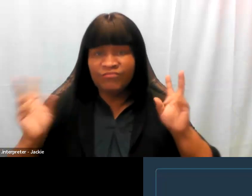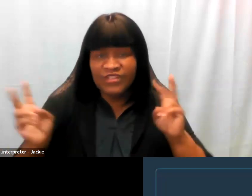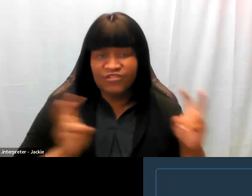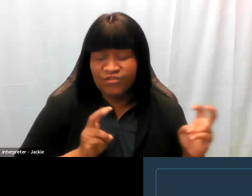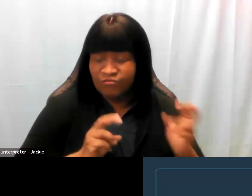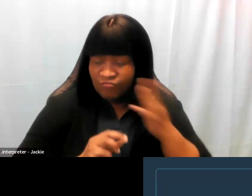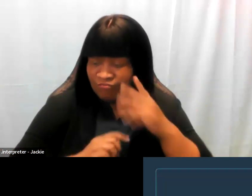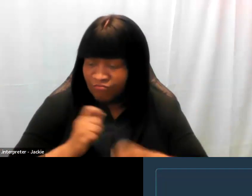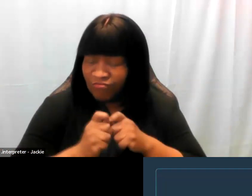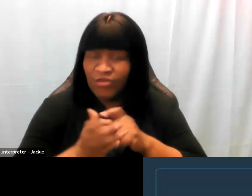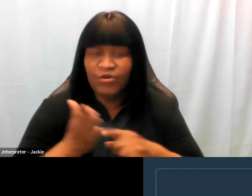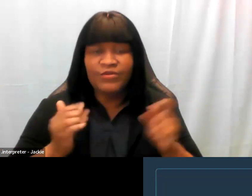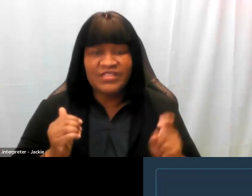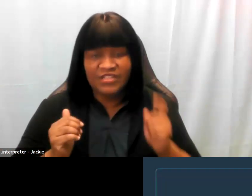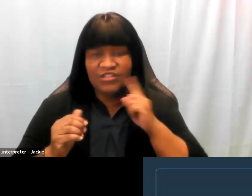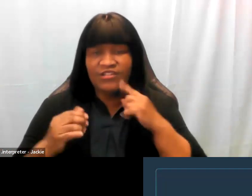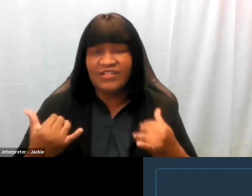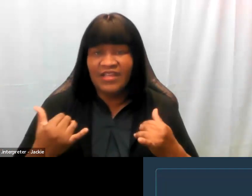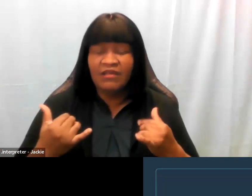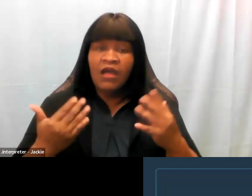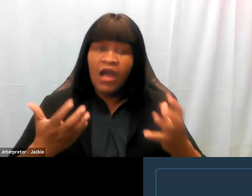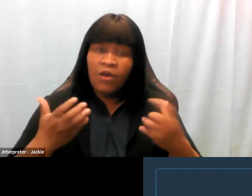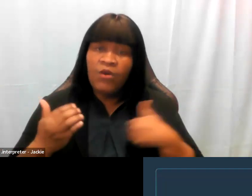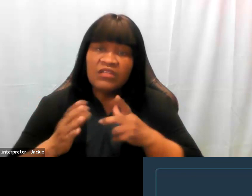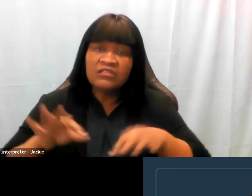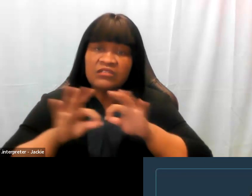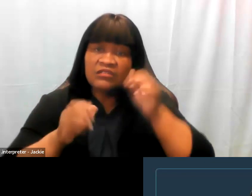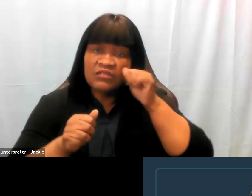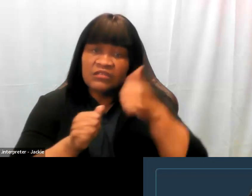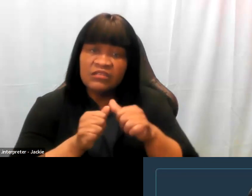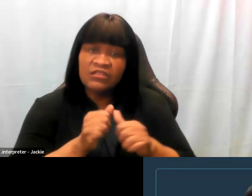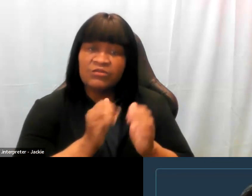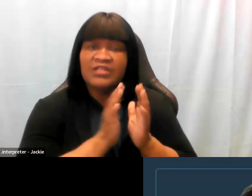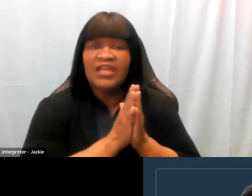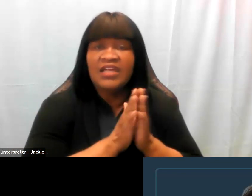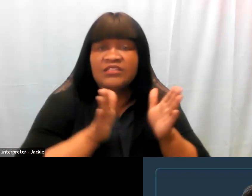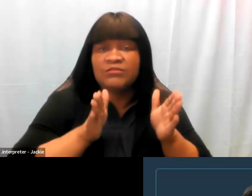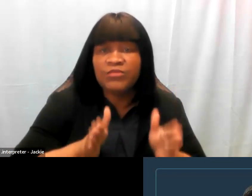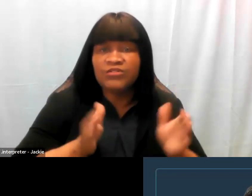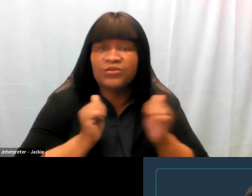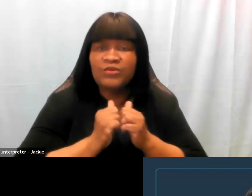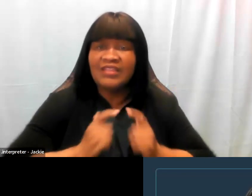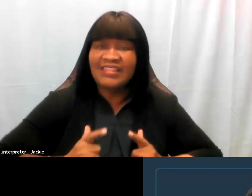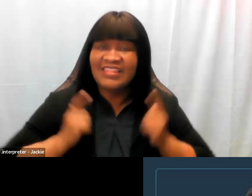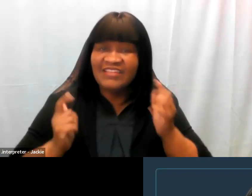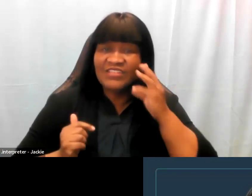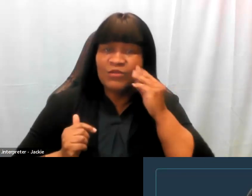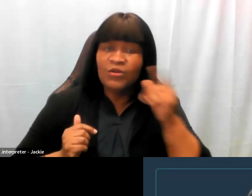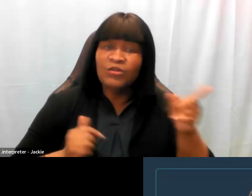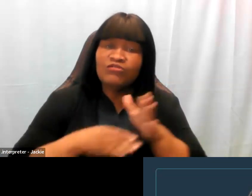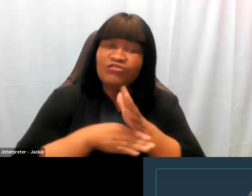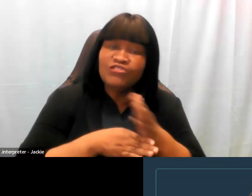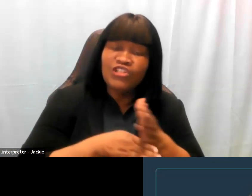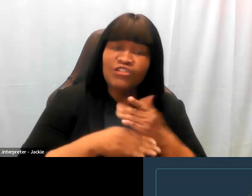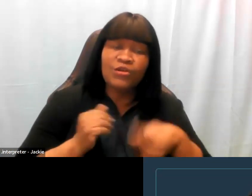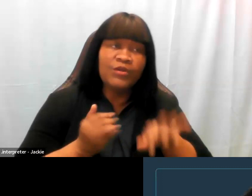we need to hear. I would like us to keep in mind that we ask persons with lived experience to share so we can be better